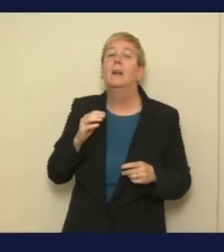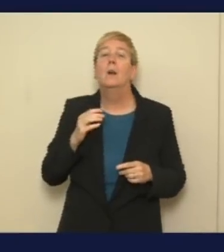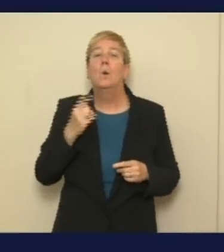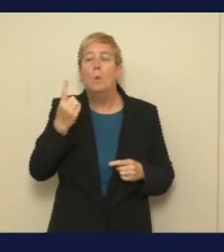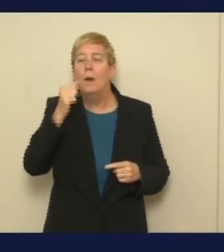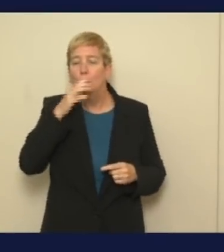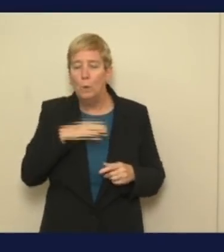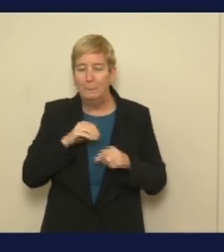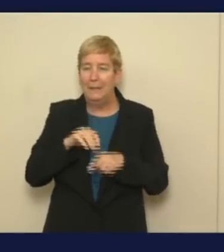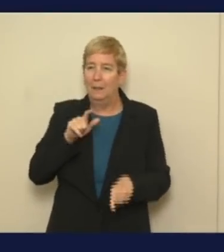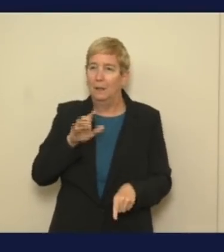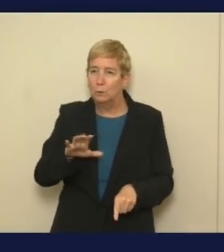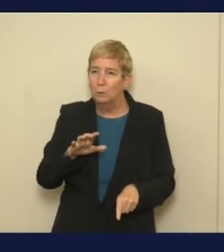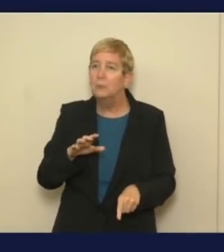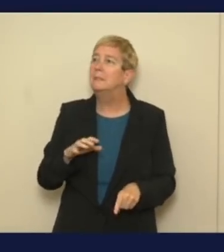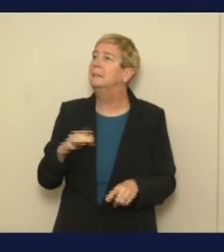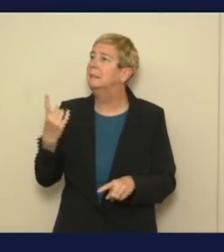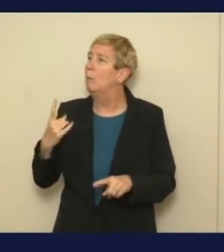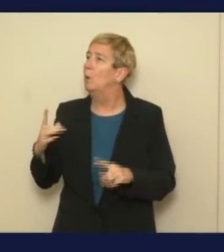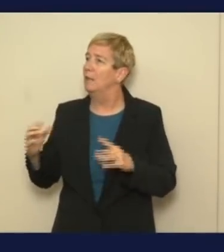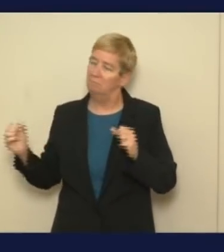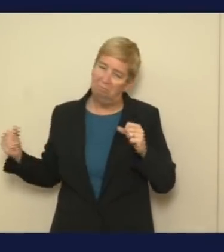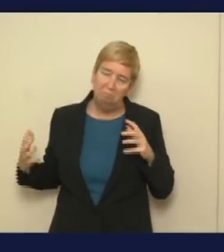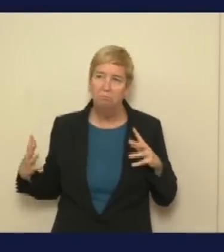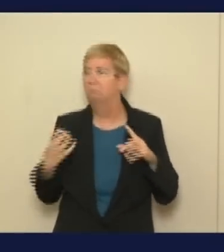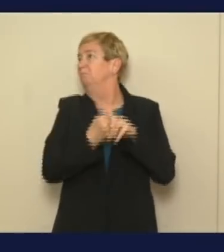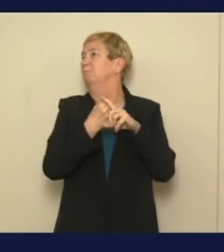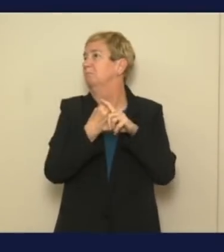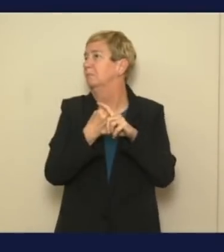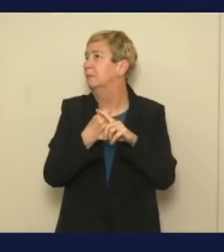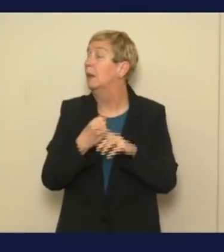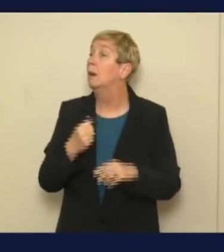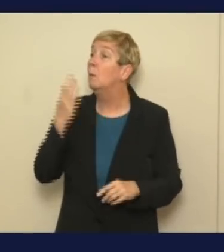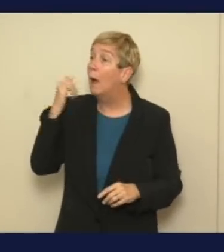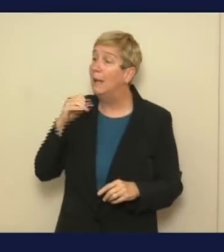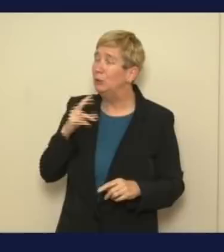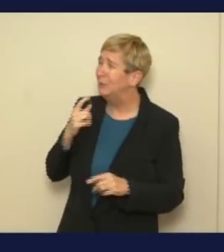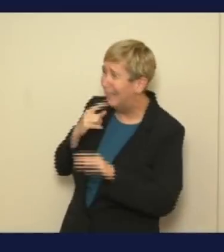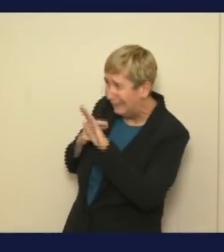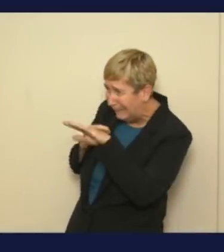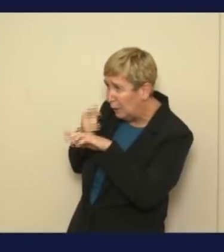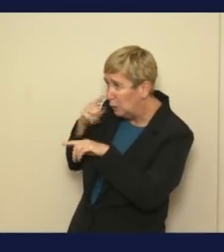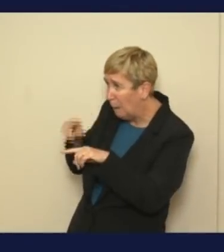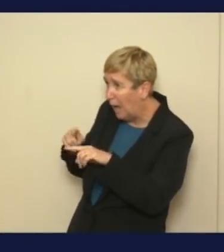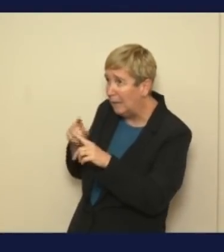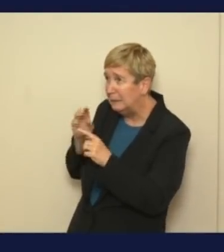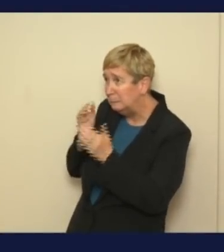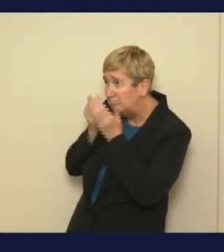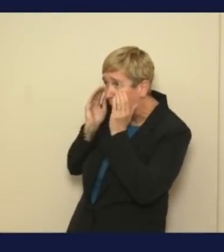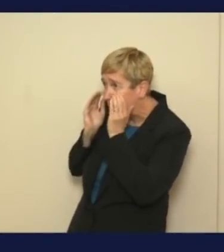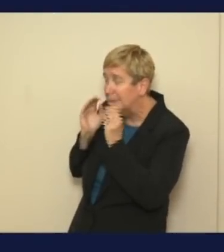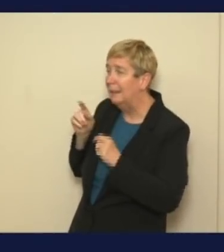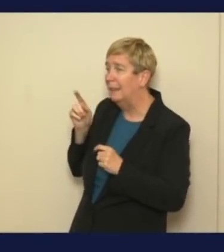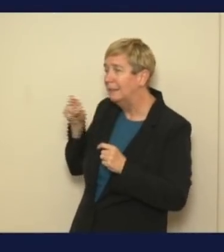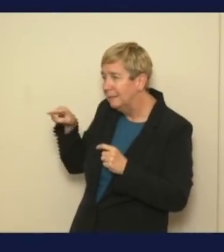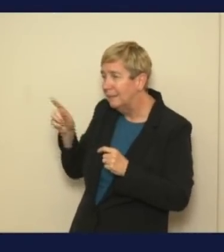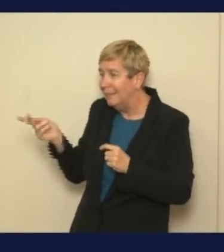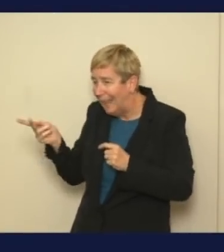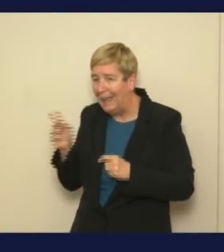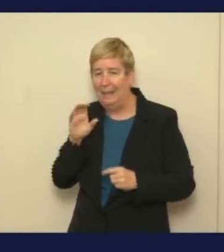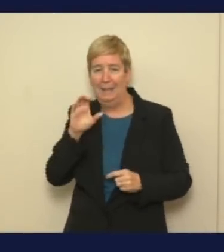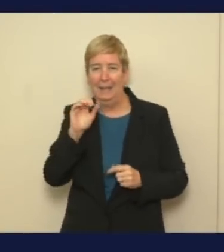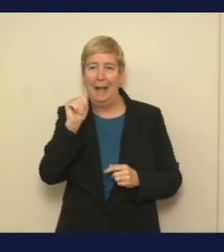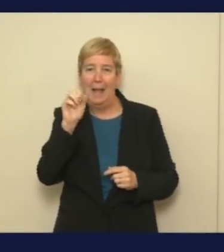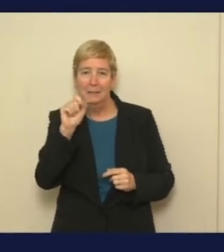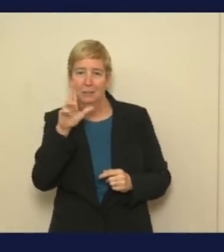Las Cruces for reminding a couple to wear masks. That's untenable in this state, and we will do everything in